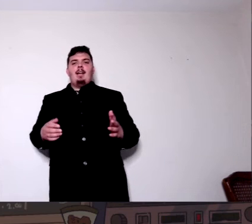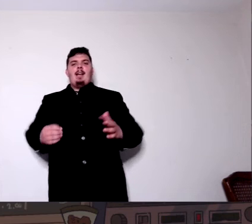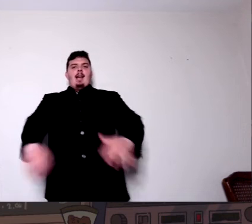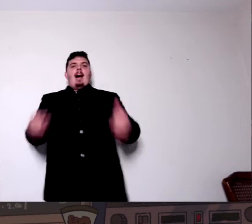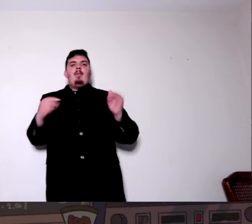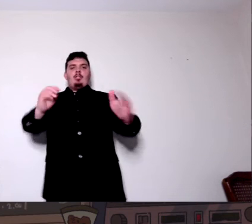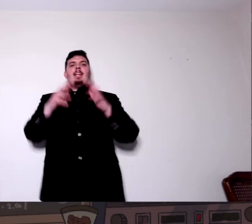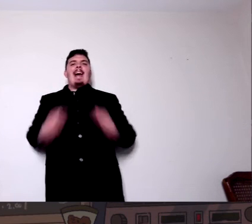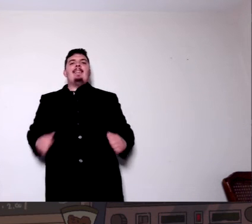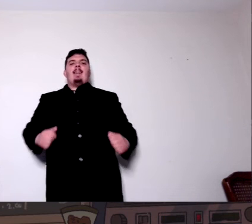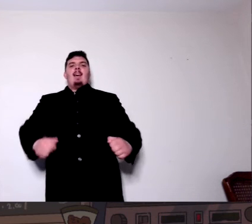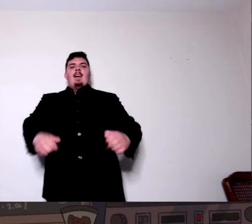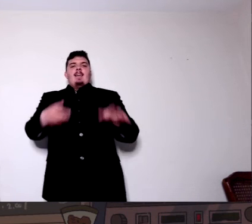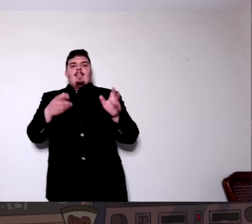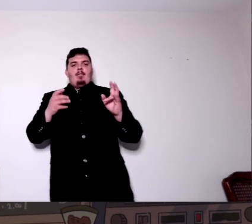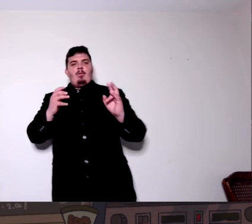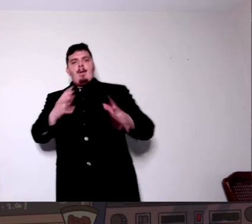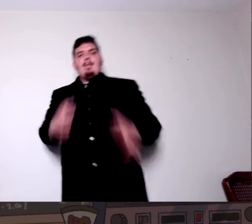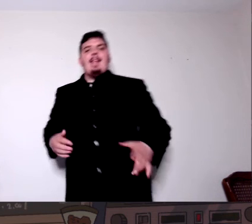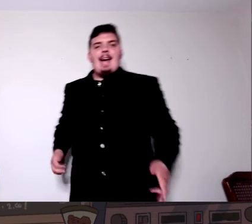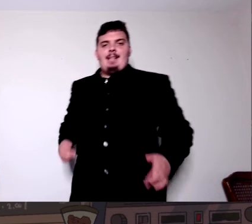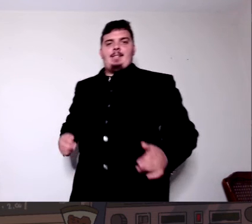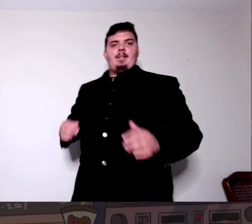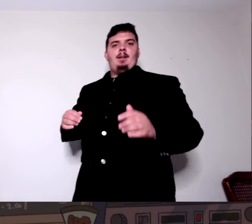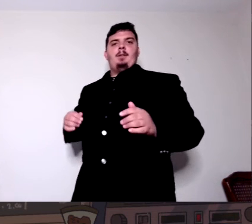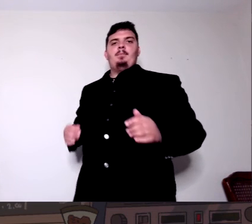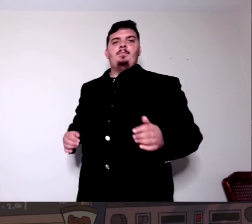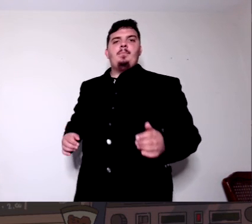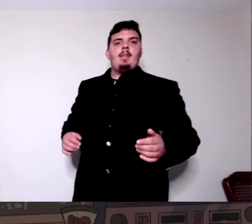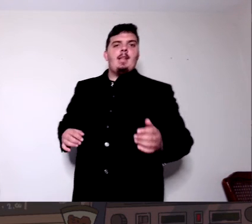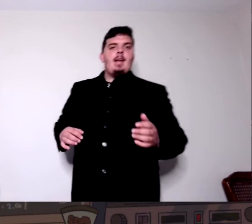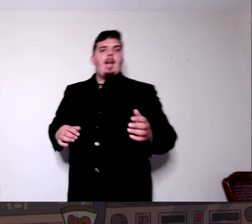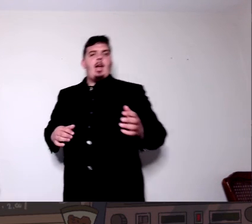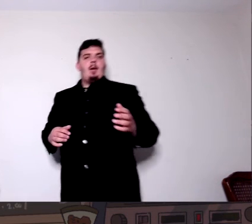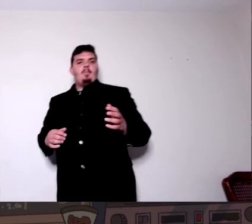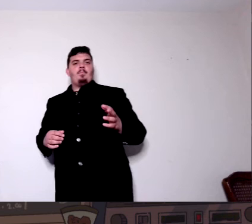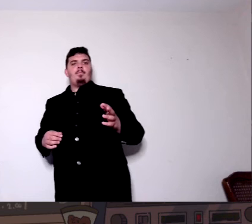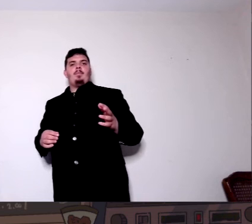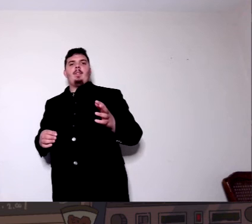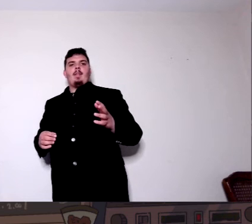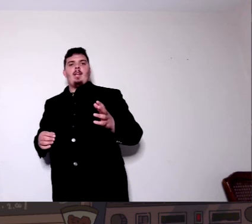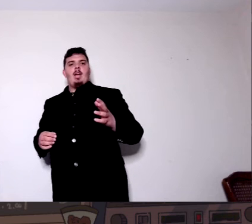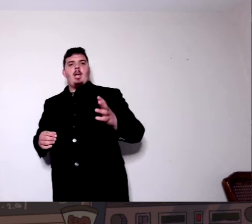Ah, I want you guys to remember this.